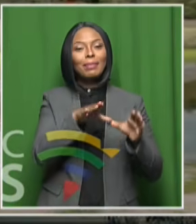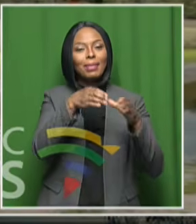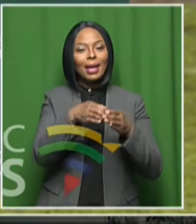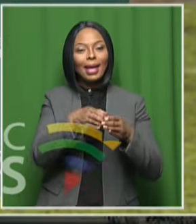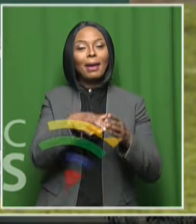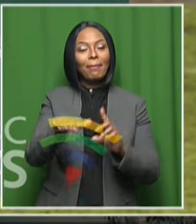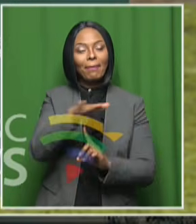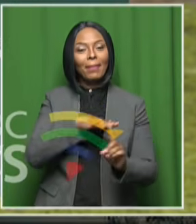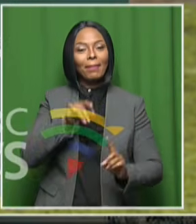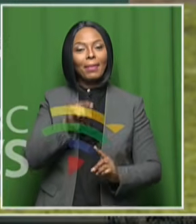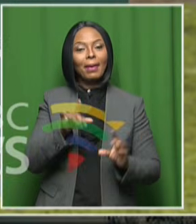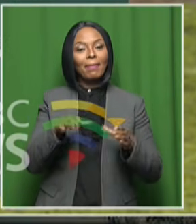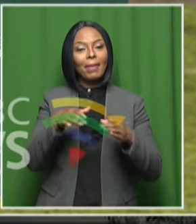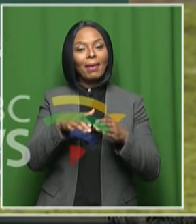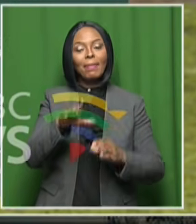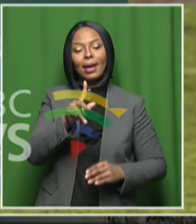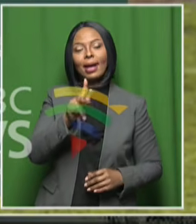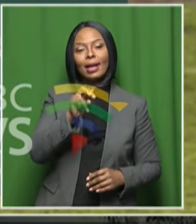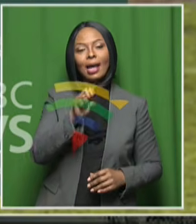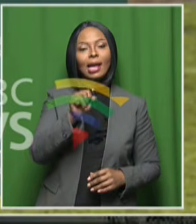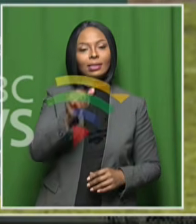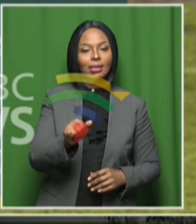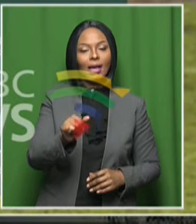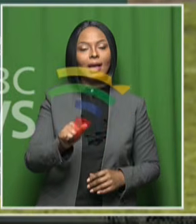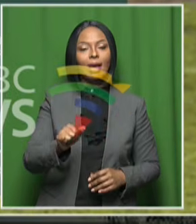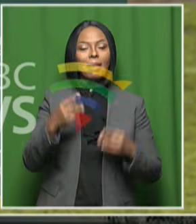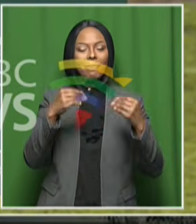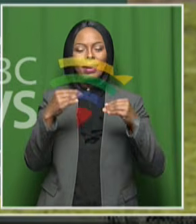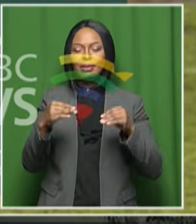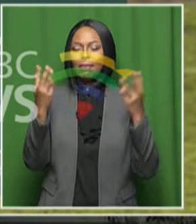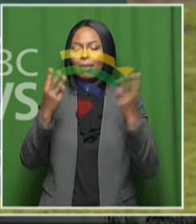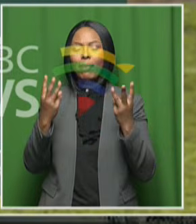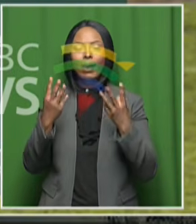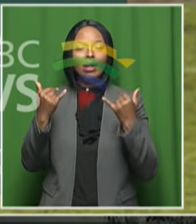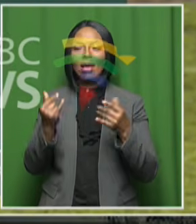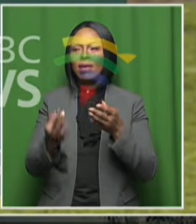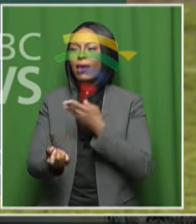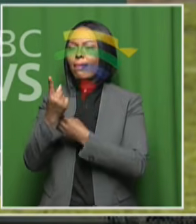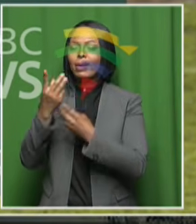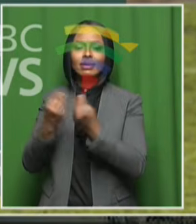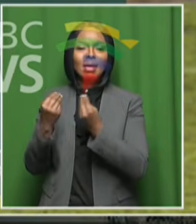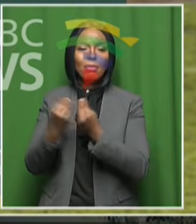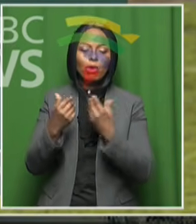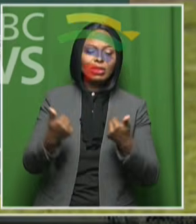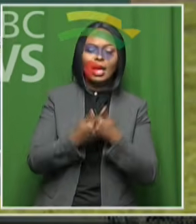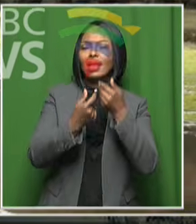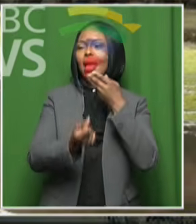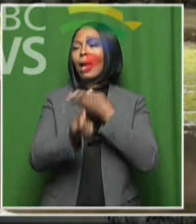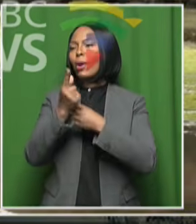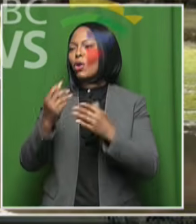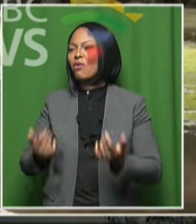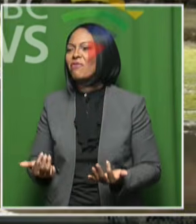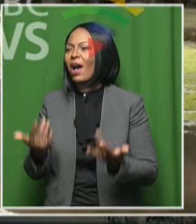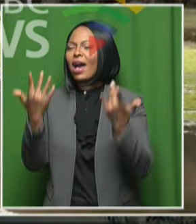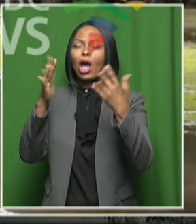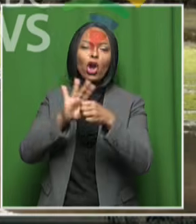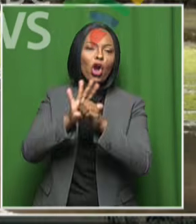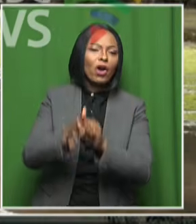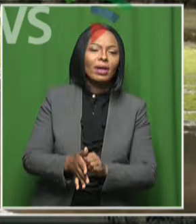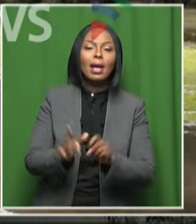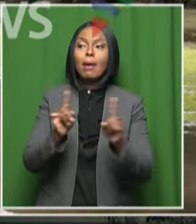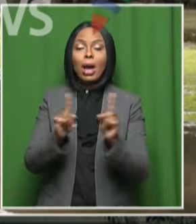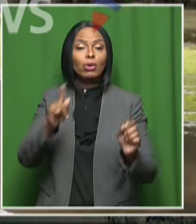We have been so part of a crisis situation. If it was not the Knysna fires, it was COVID.